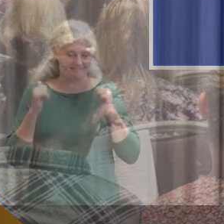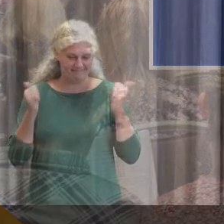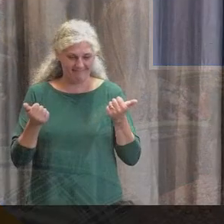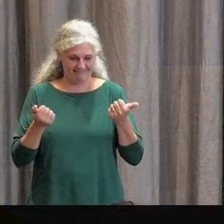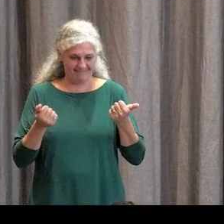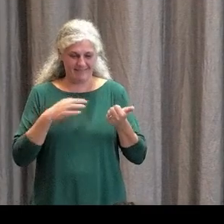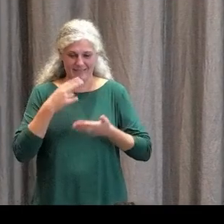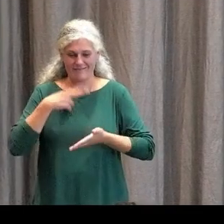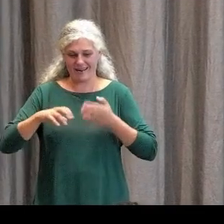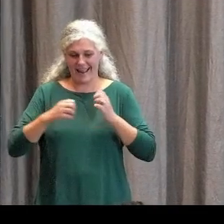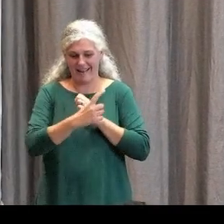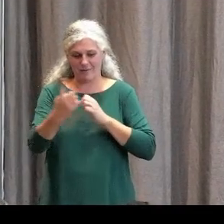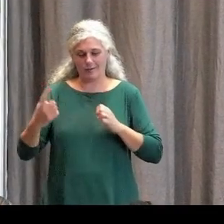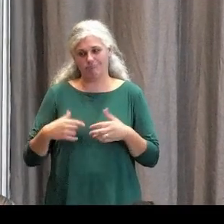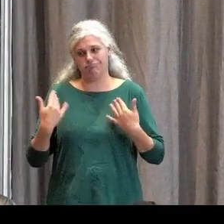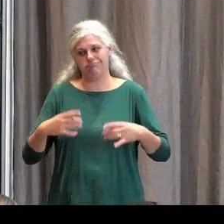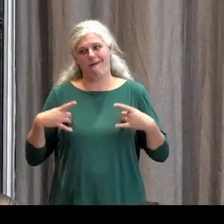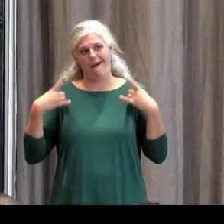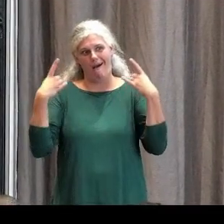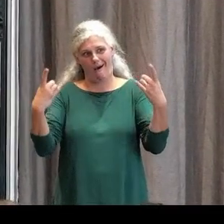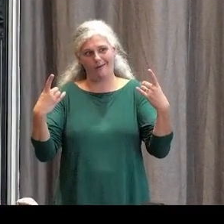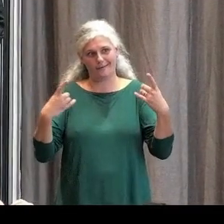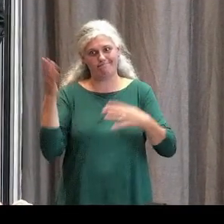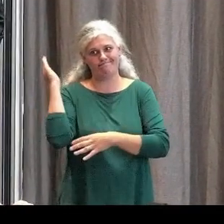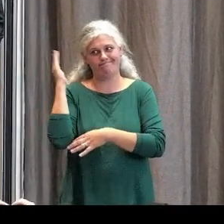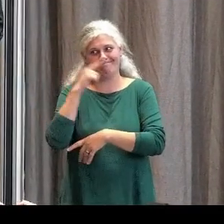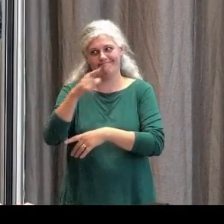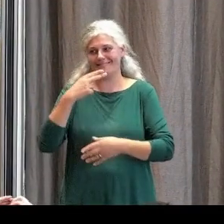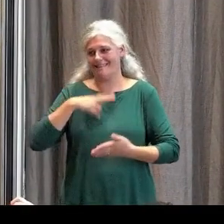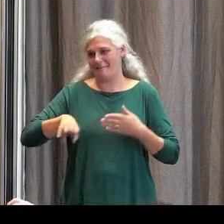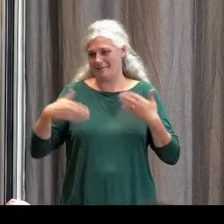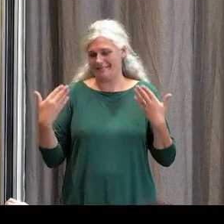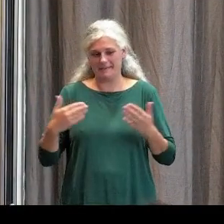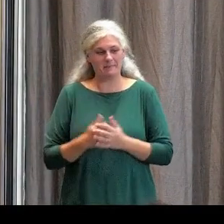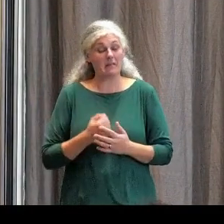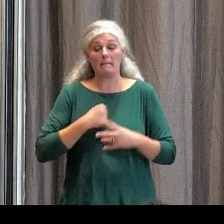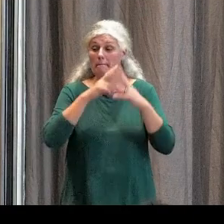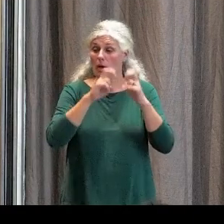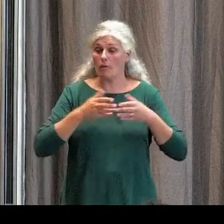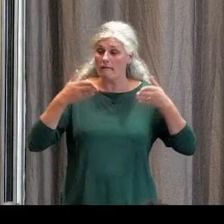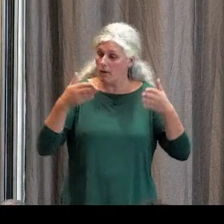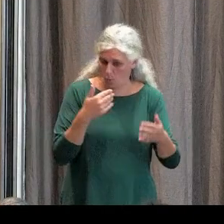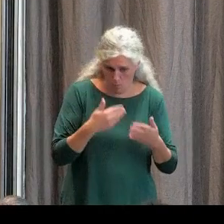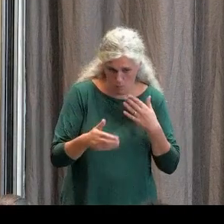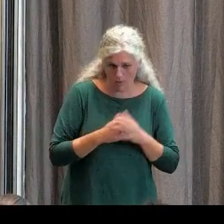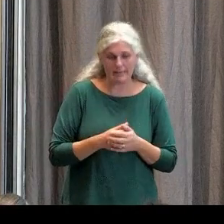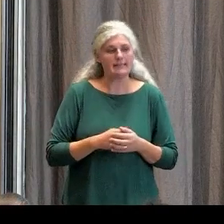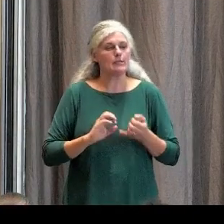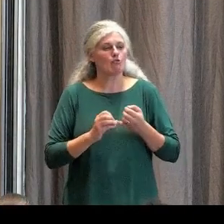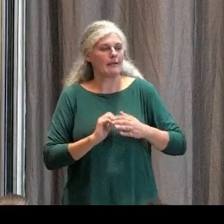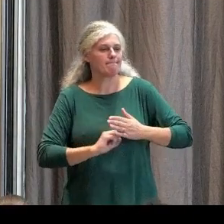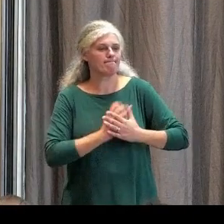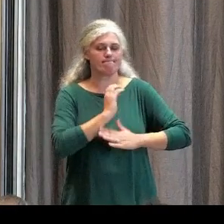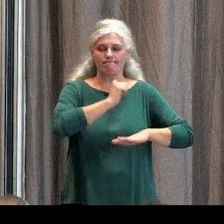Good afternoon, everyone. It's a real privilege to speak to you this afternoon. My research focuses on trying to develop